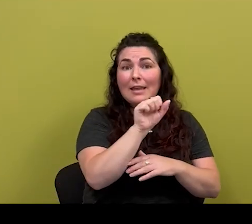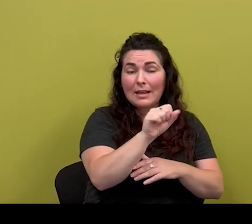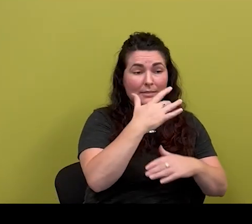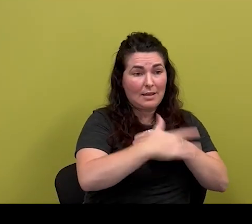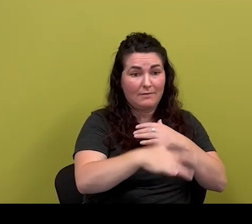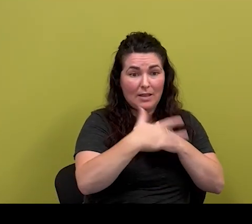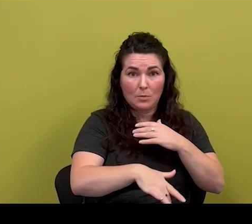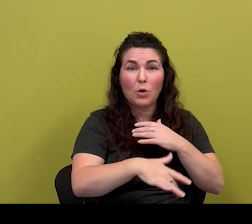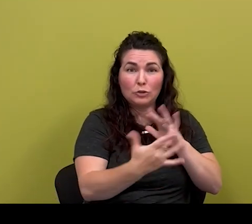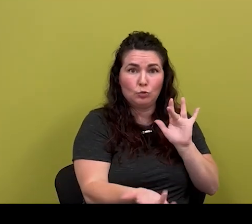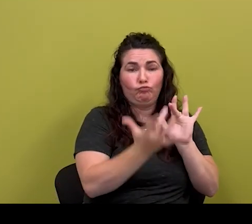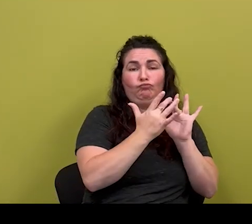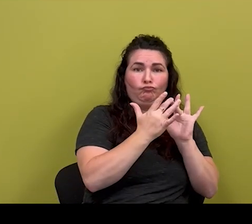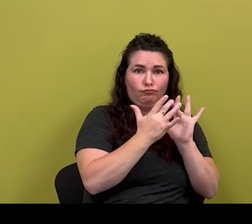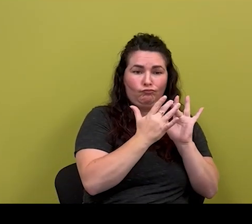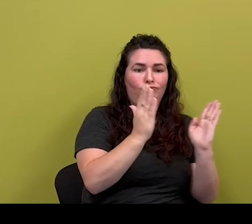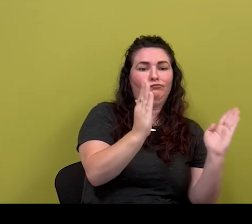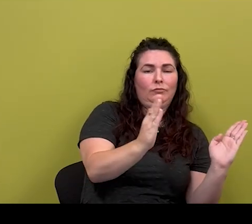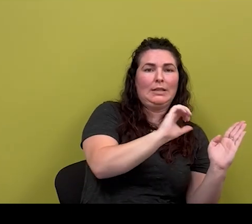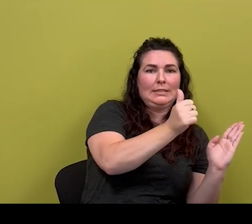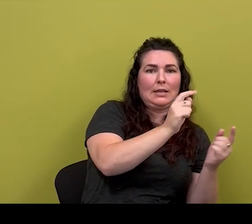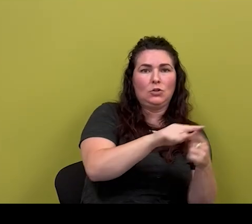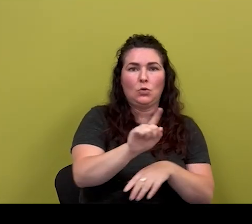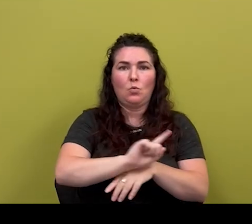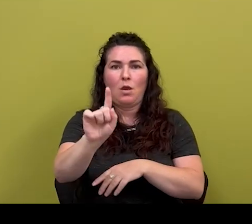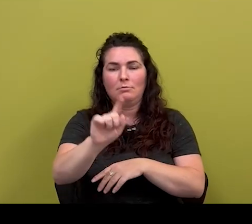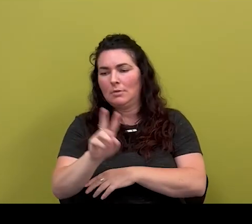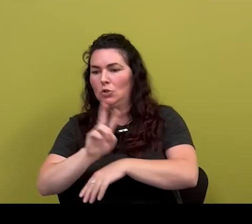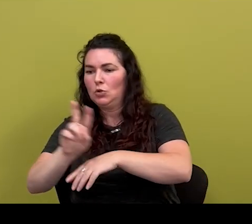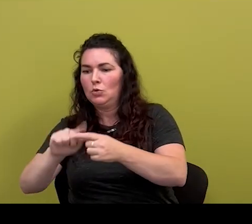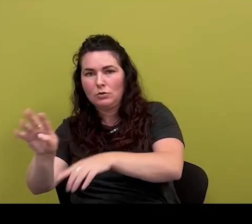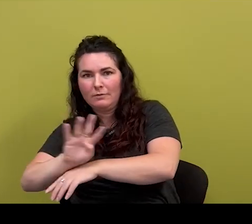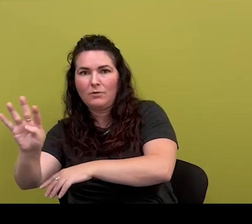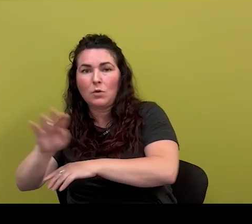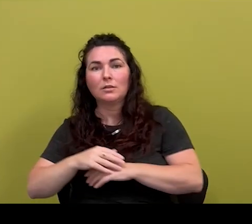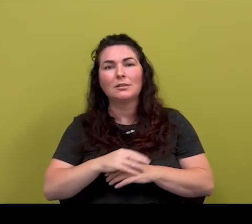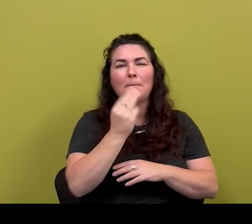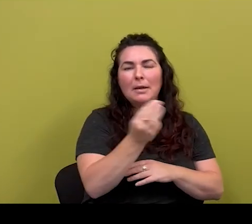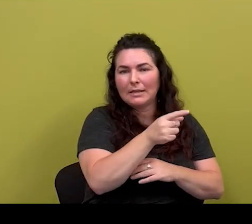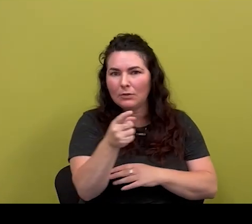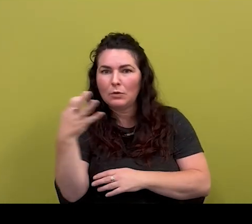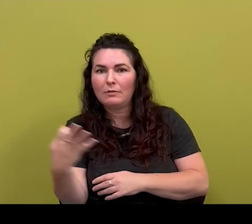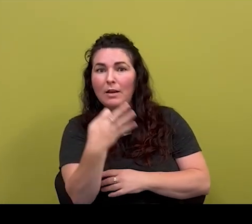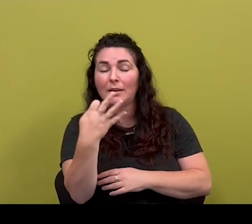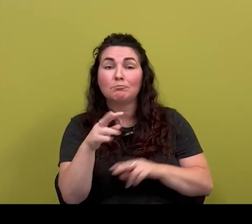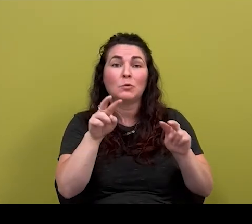10 a.m. to 1 p.m. and 2 p.m. to 4 p.m. Monday through Friday. We look forward to connecting with you.